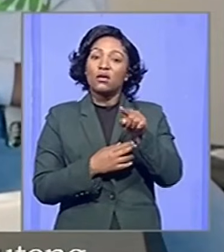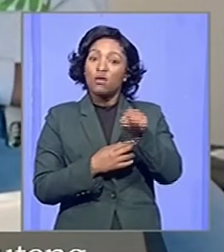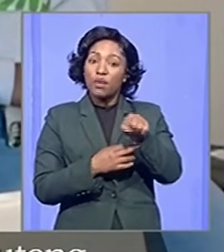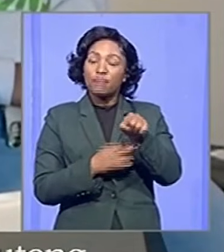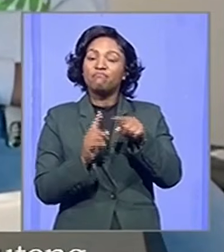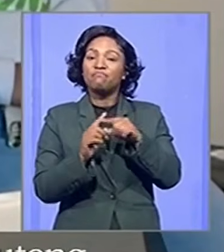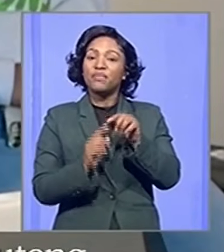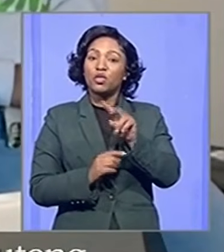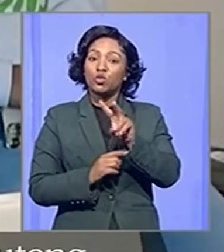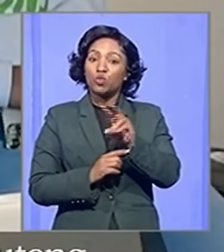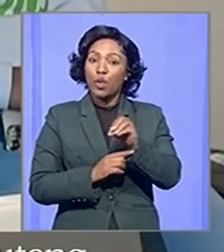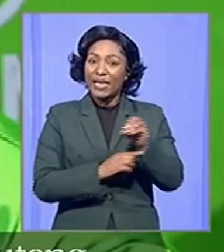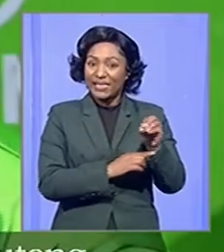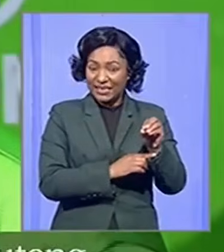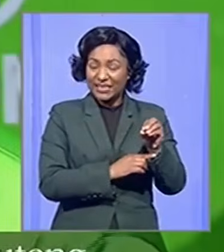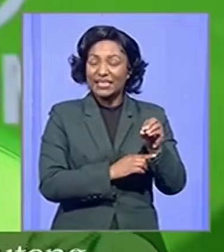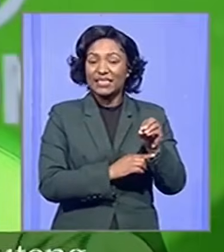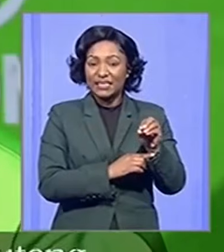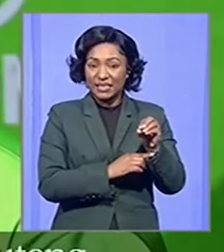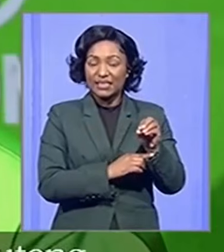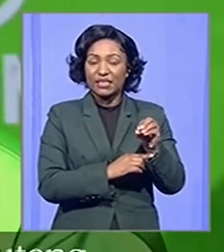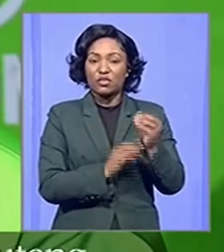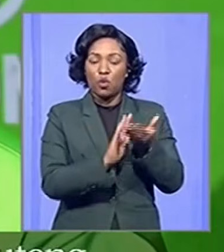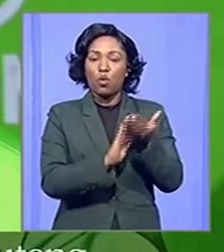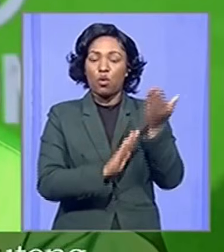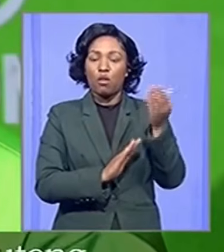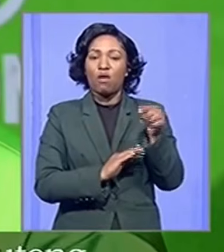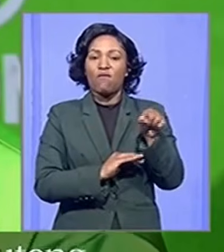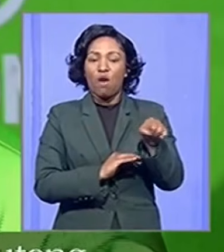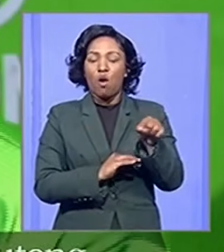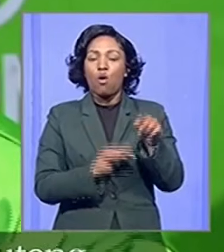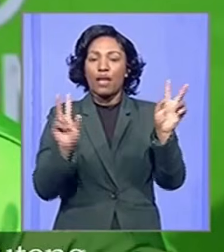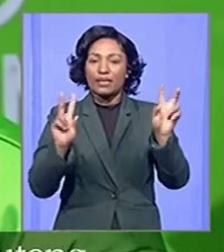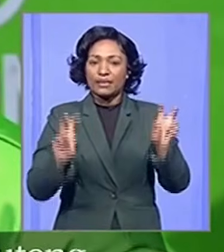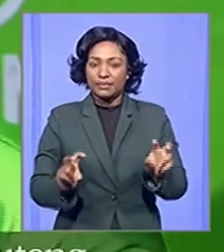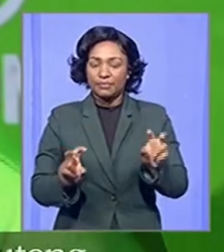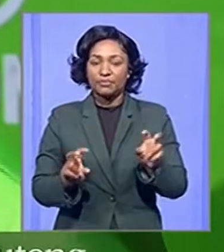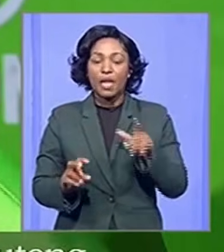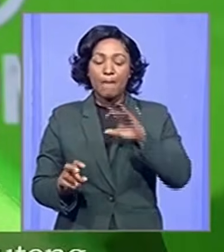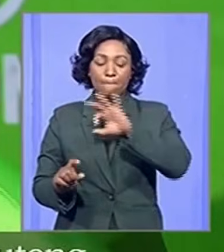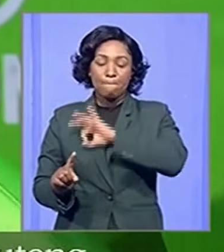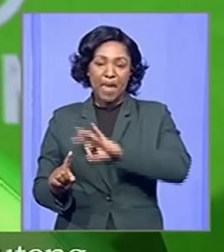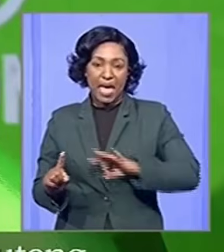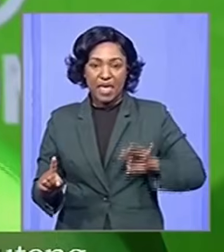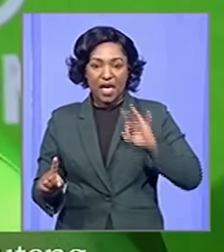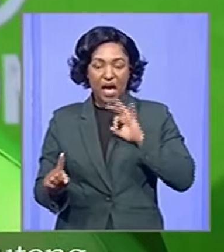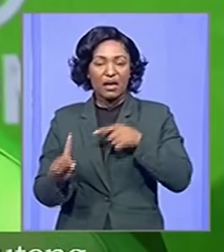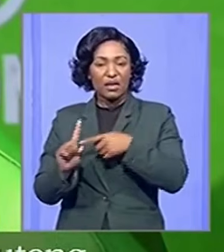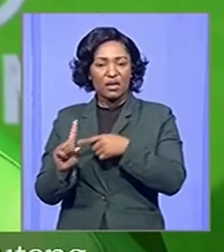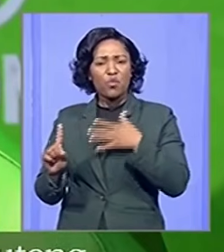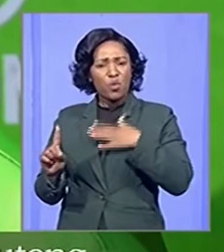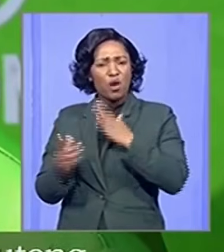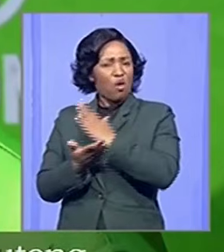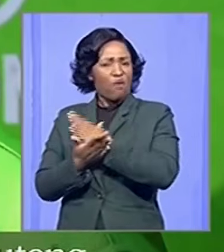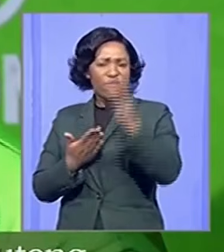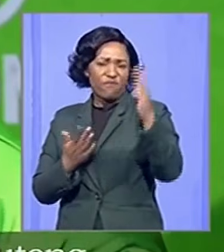ya motlakase. We wanted the removal of the current mayor. There's just no way we